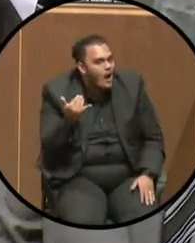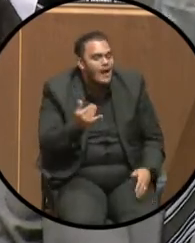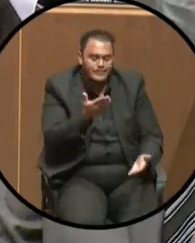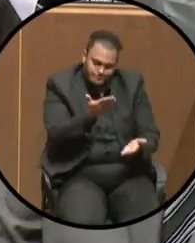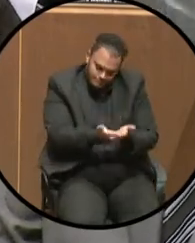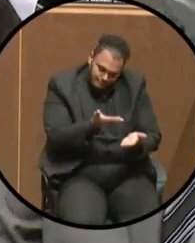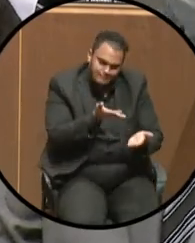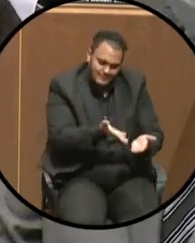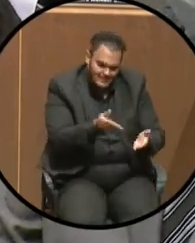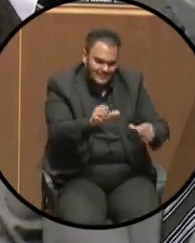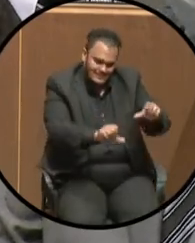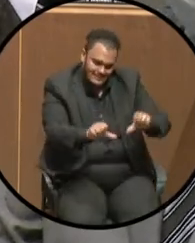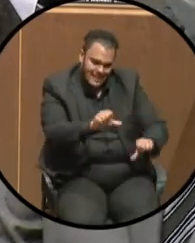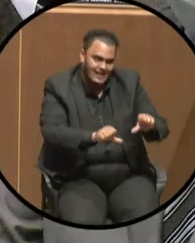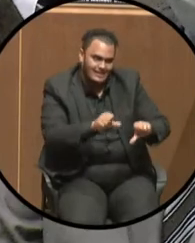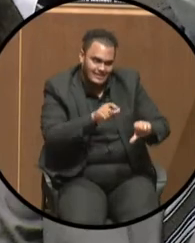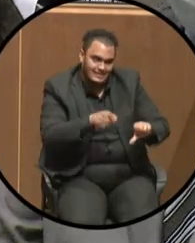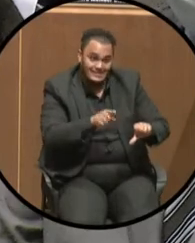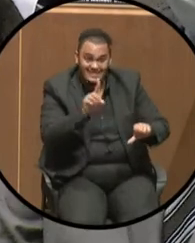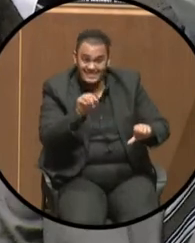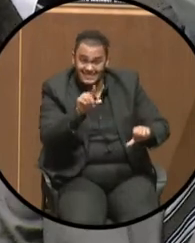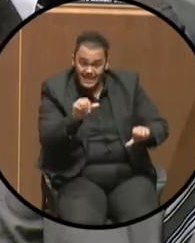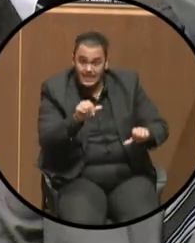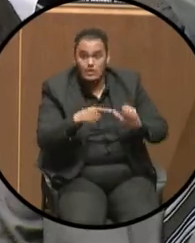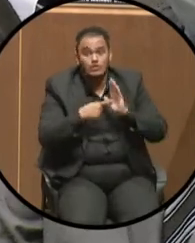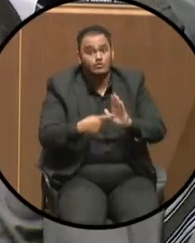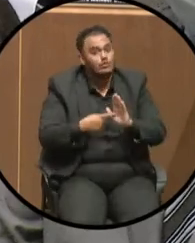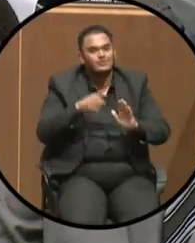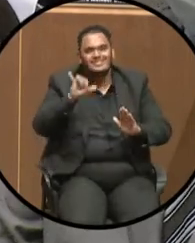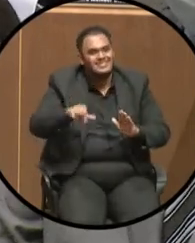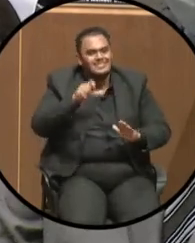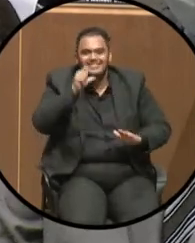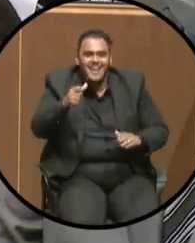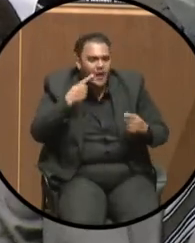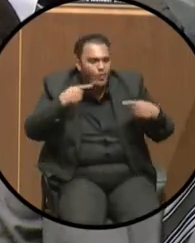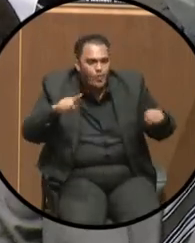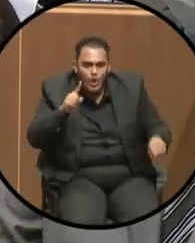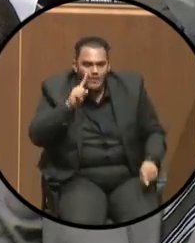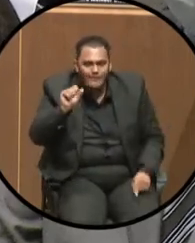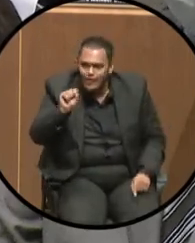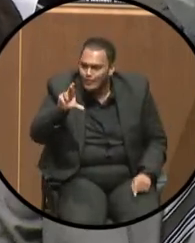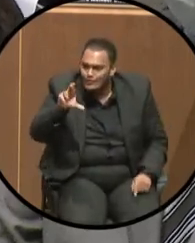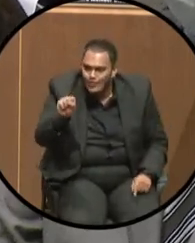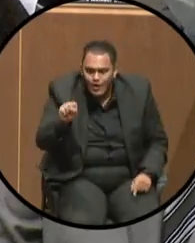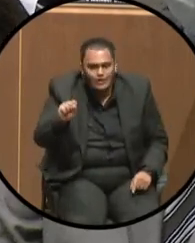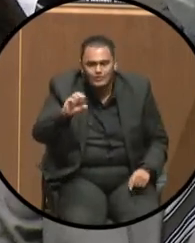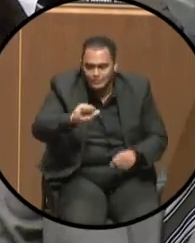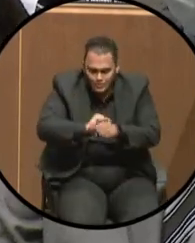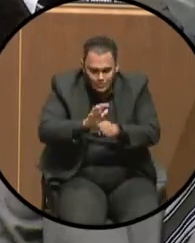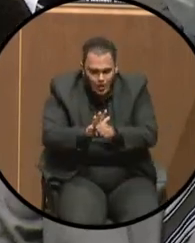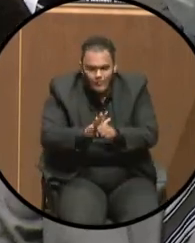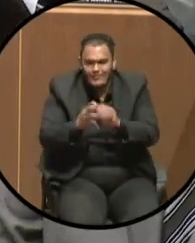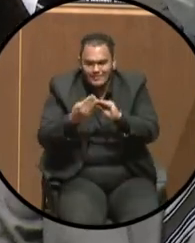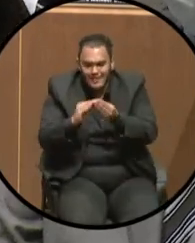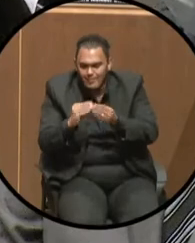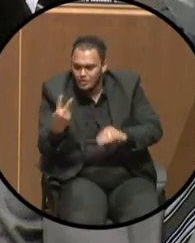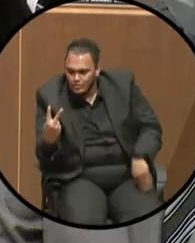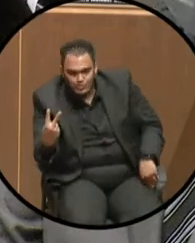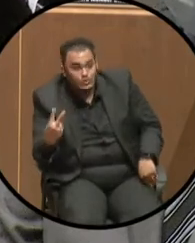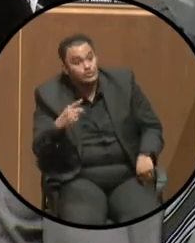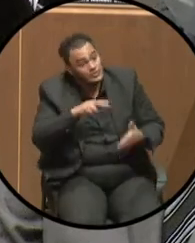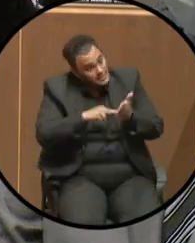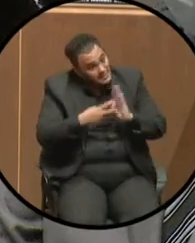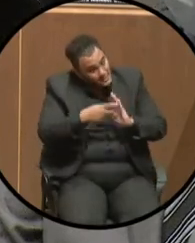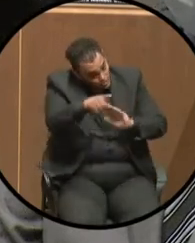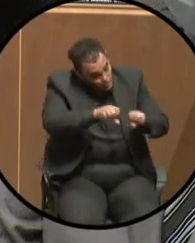scientific data has never shown that masks work for SARS-CoV-2. Therefore, you will be violating laws of our state constitution. Remember